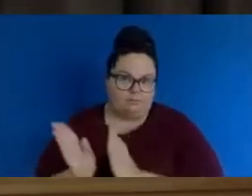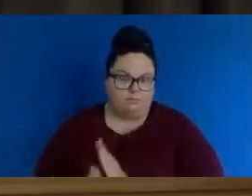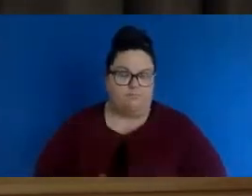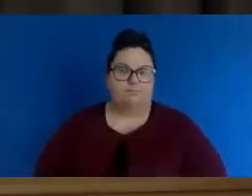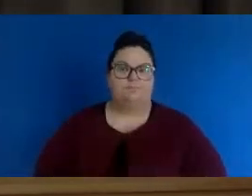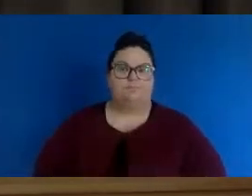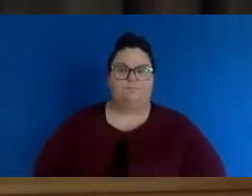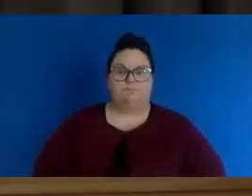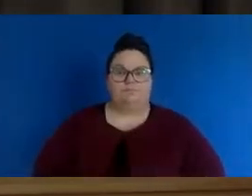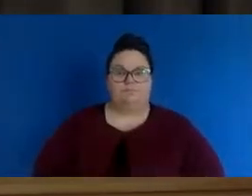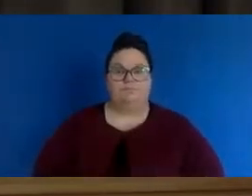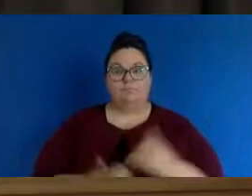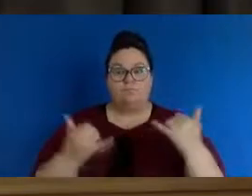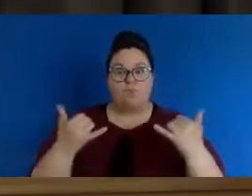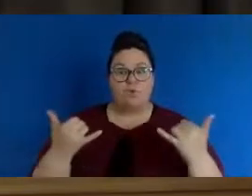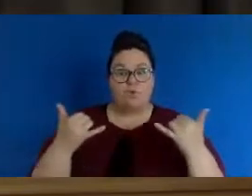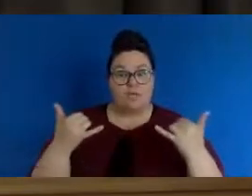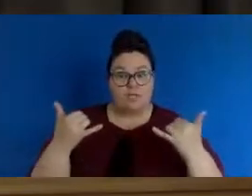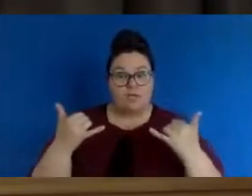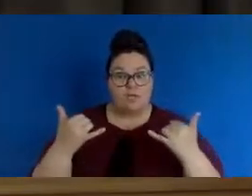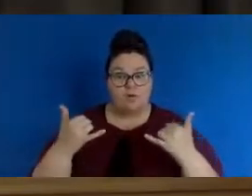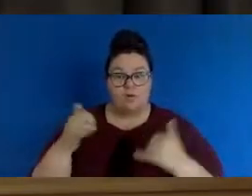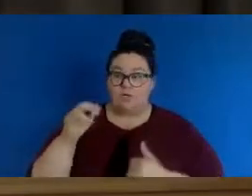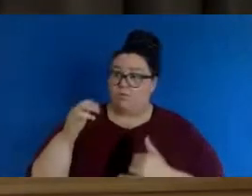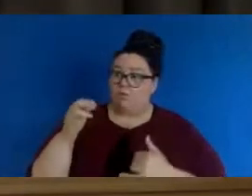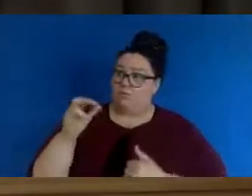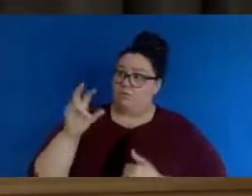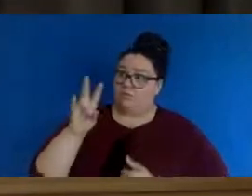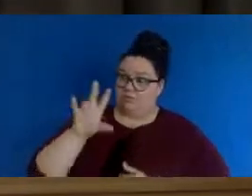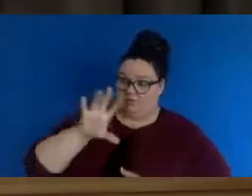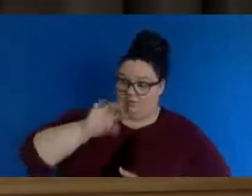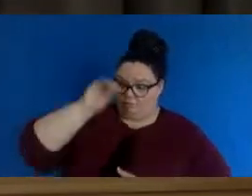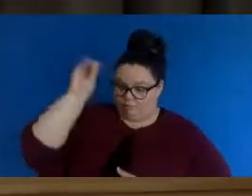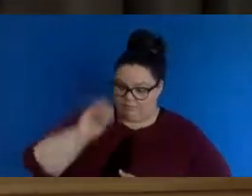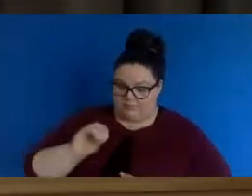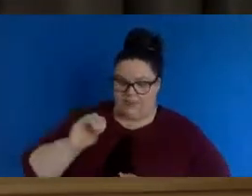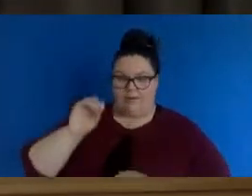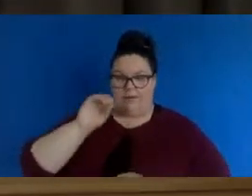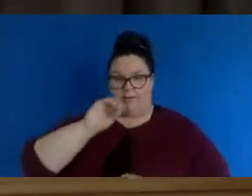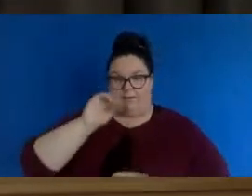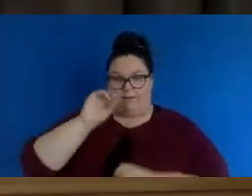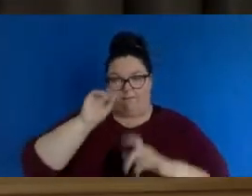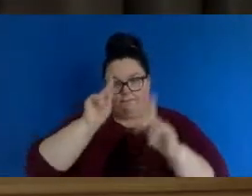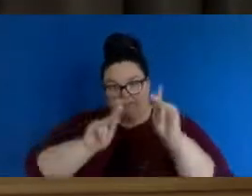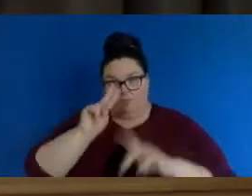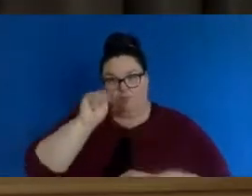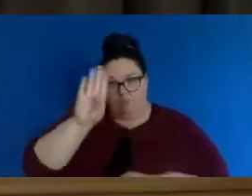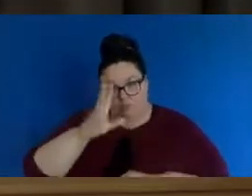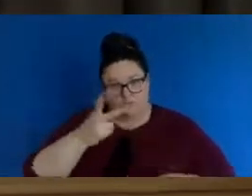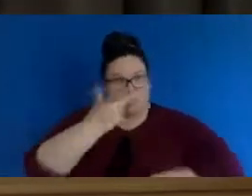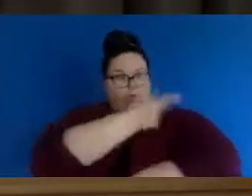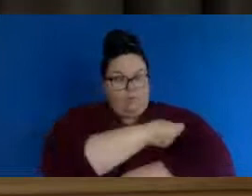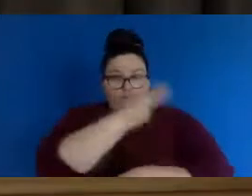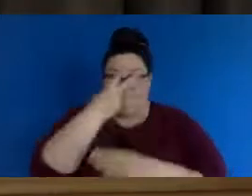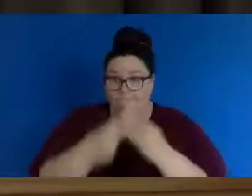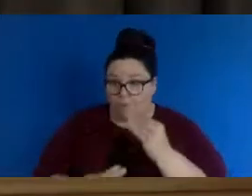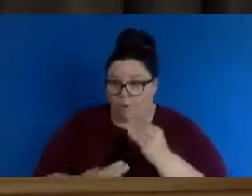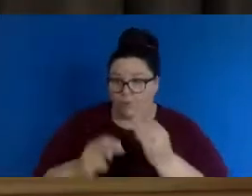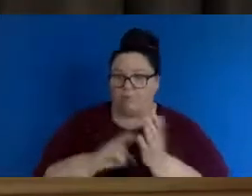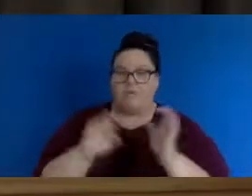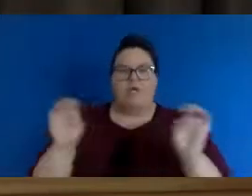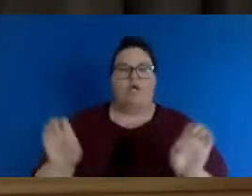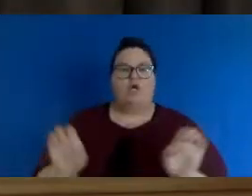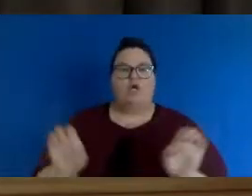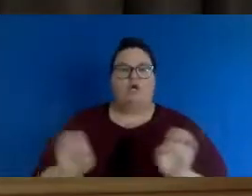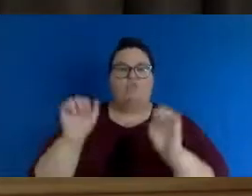right now the plan is that when we reach 75% of 12 plus population vaccinated with 2 doses, the emergency order will